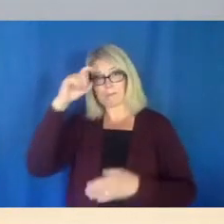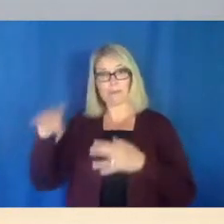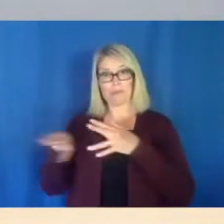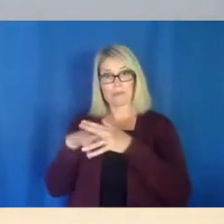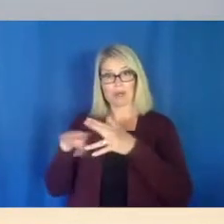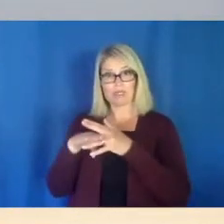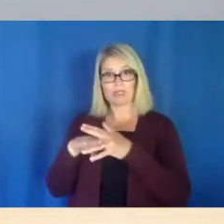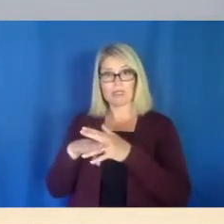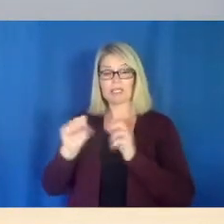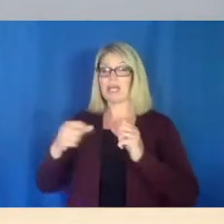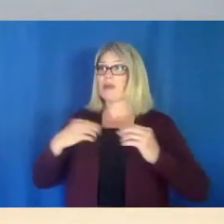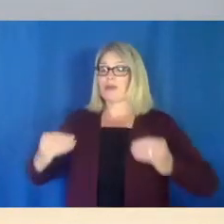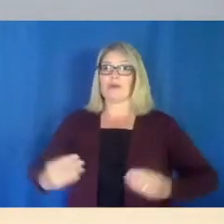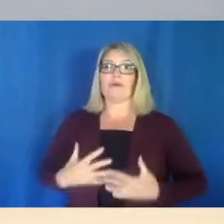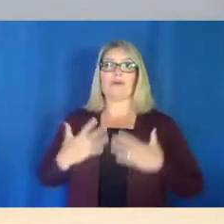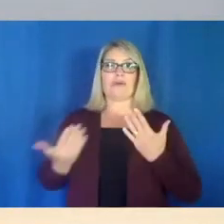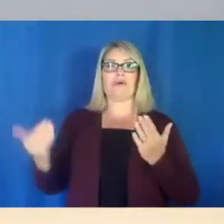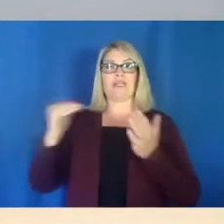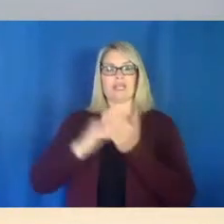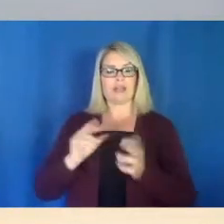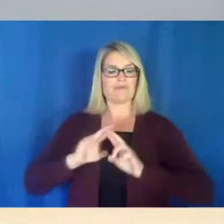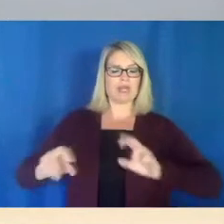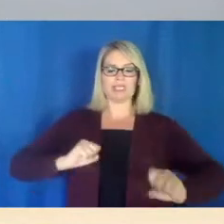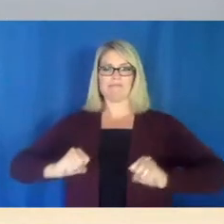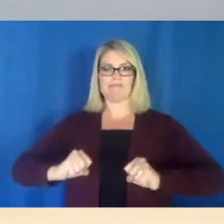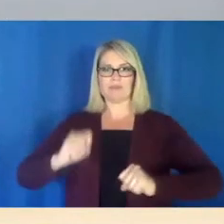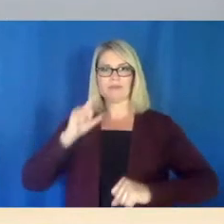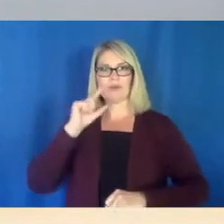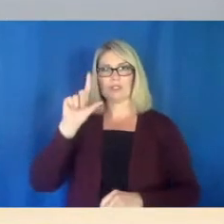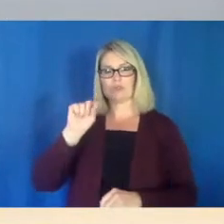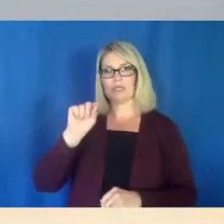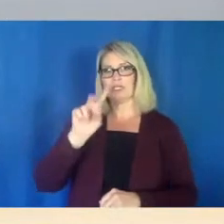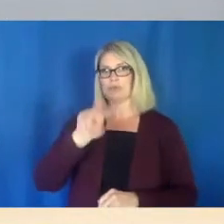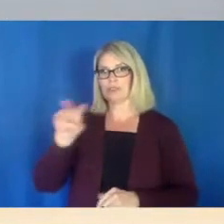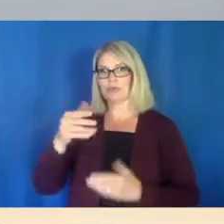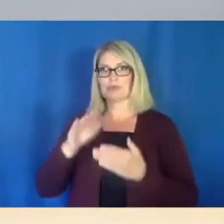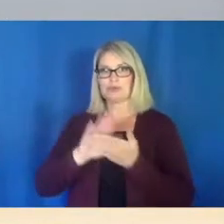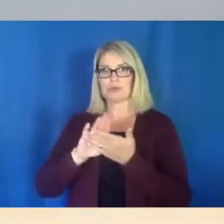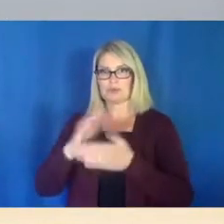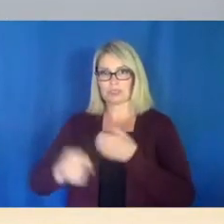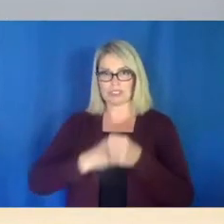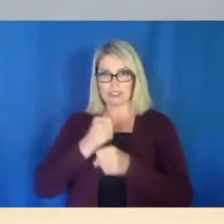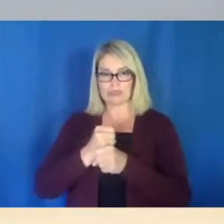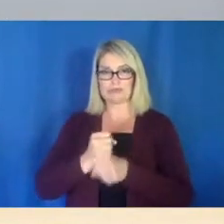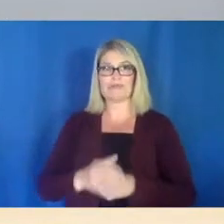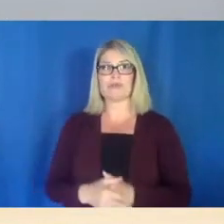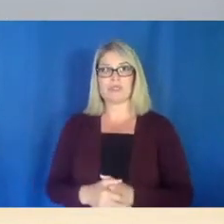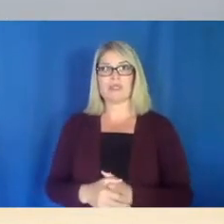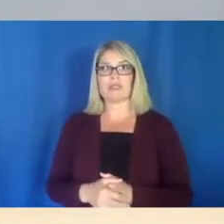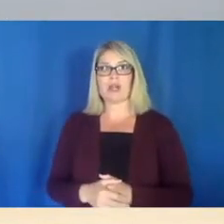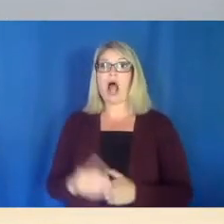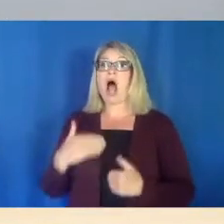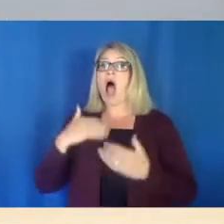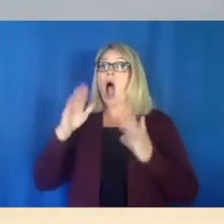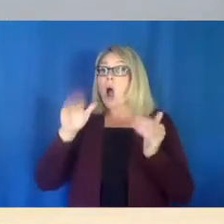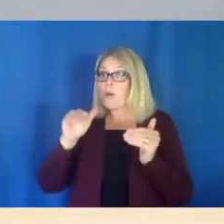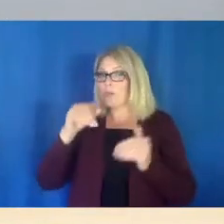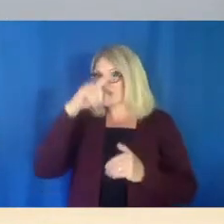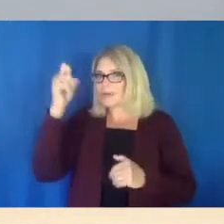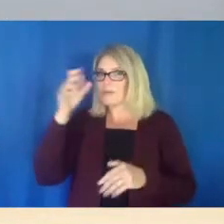and prepare for the 2021-22 school year. And like some of my children, I hope summer goes by slowly for